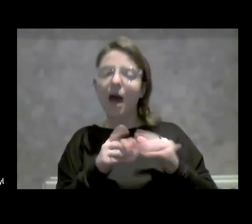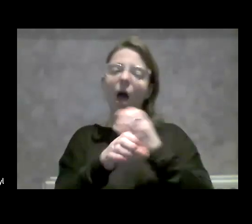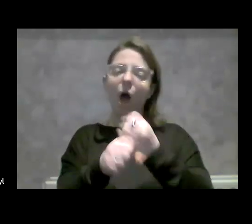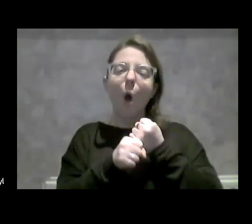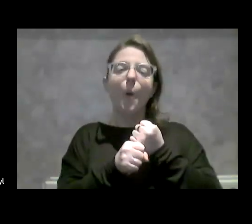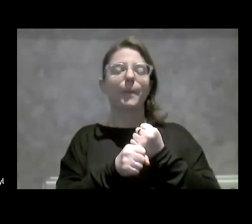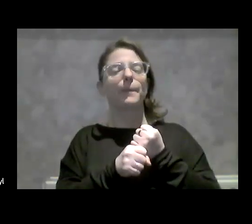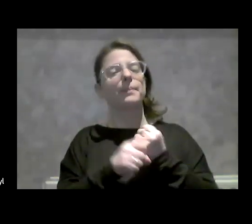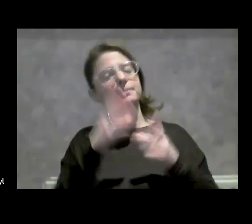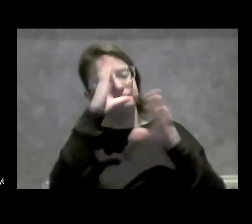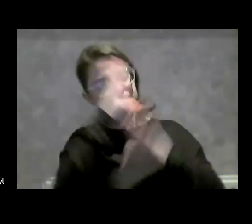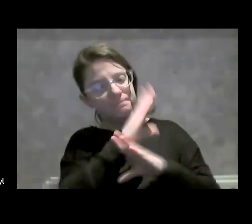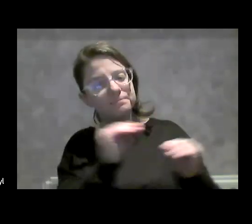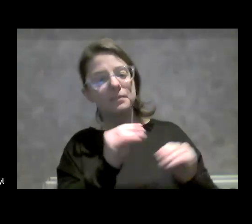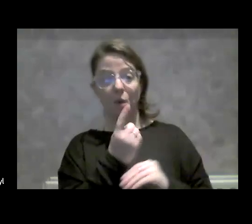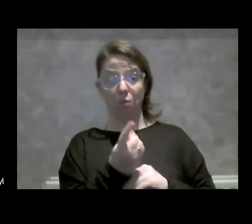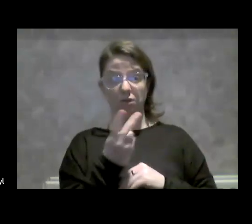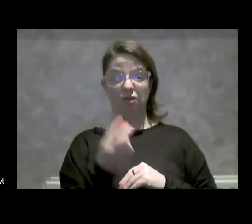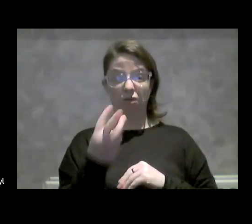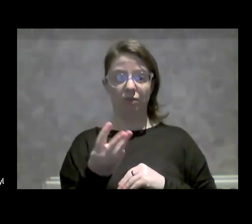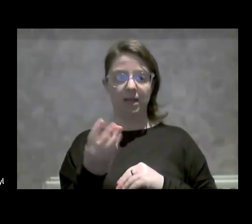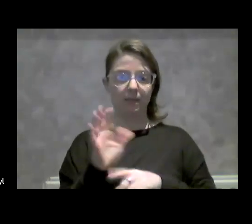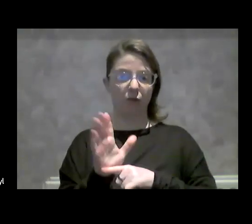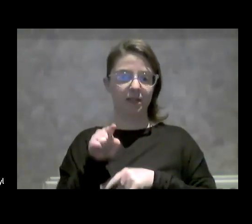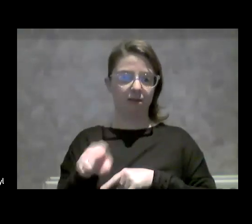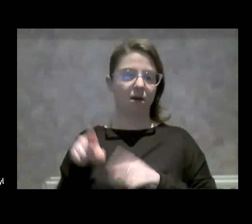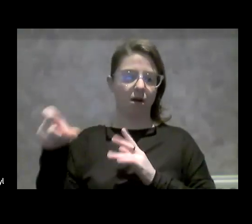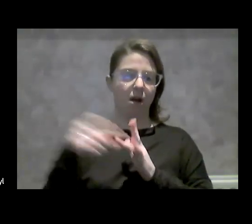that they all know about 123movies.com.